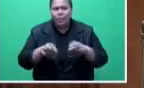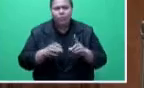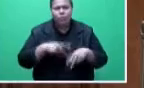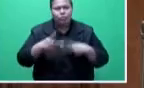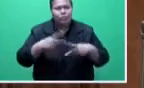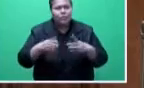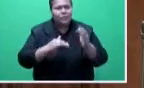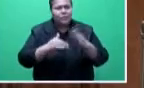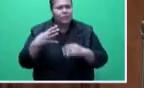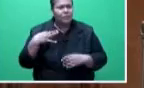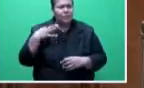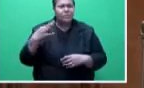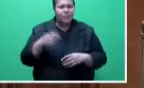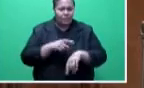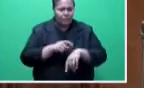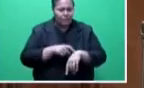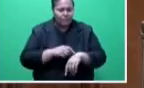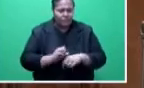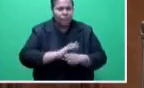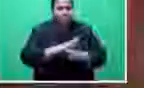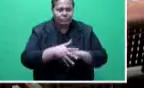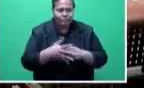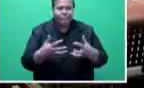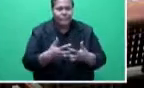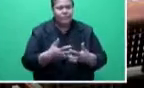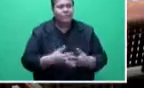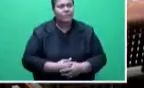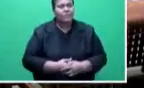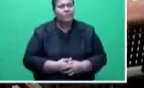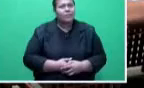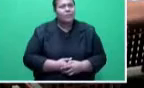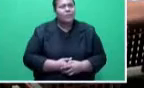the timeliness during COVID-19? Thank you, Honourable Speaker.